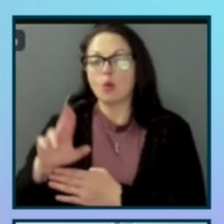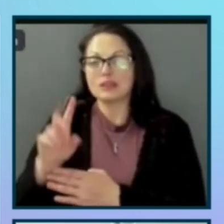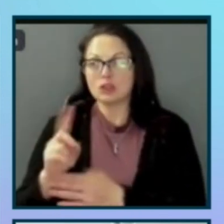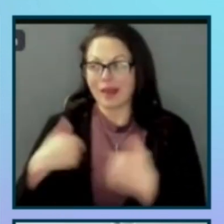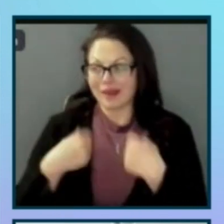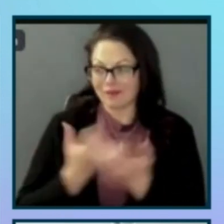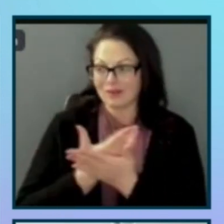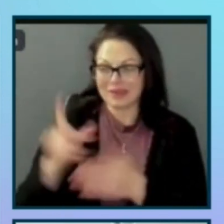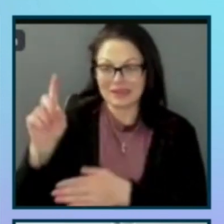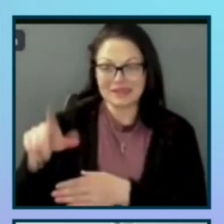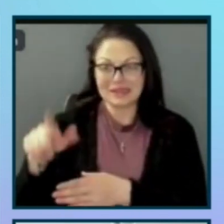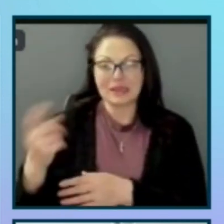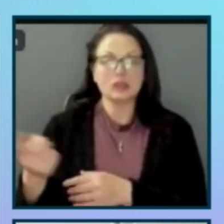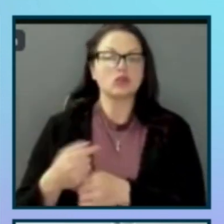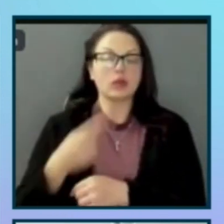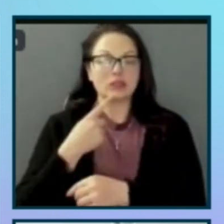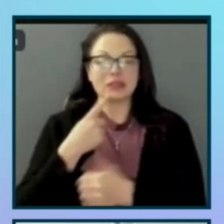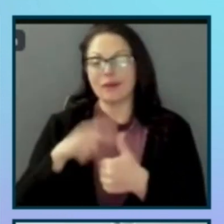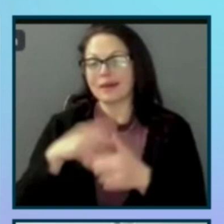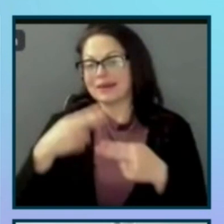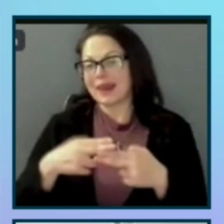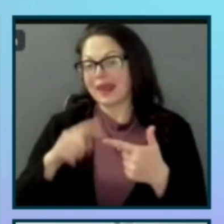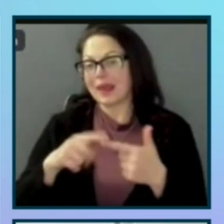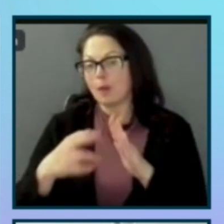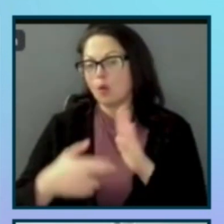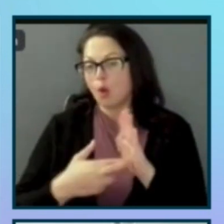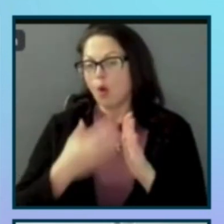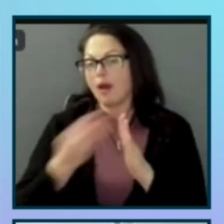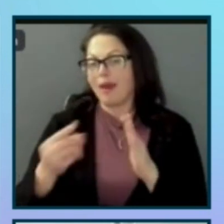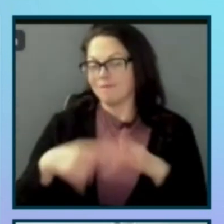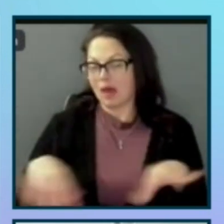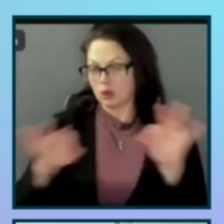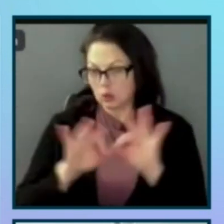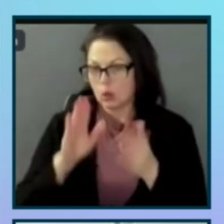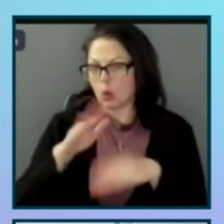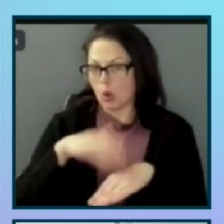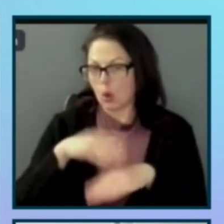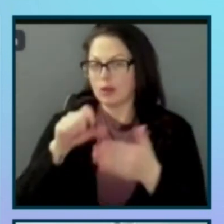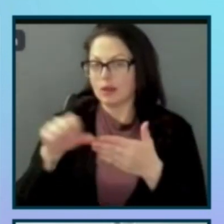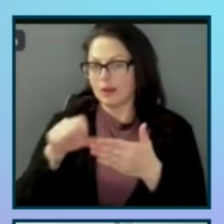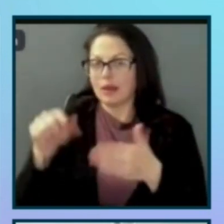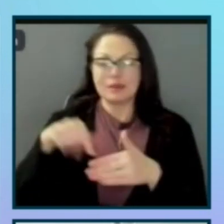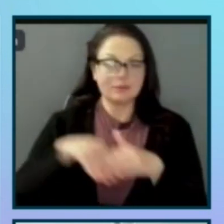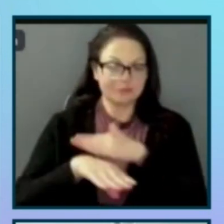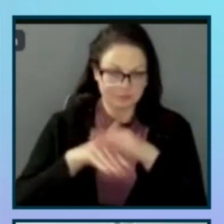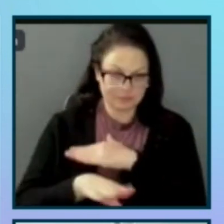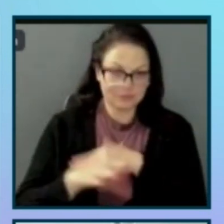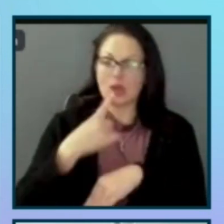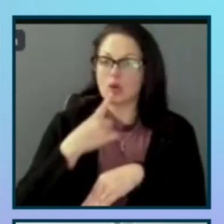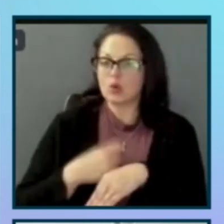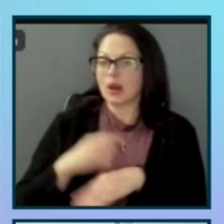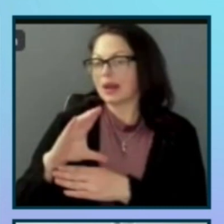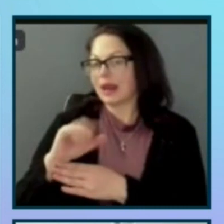name, role, and value for each component on the page. And these accessibility annotations, which are in red capital letters,